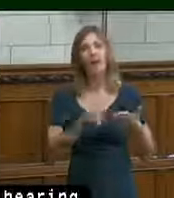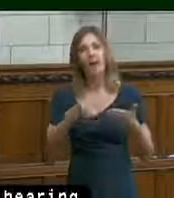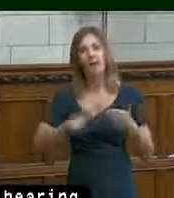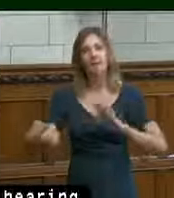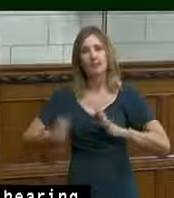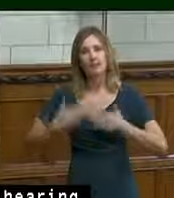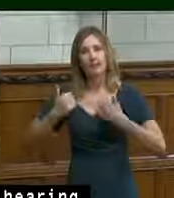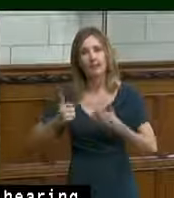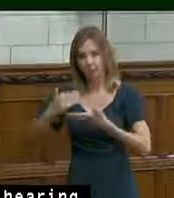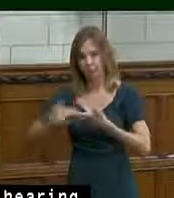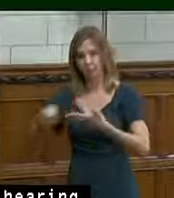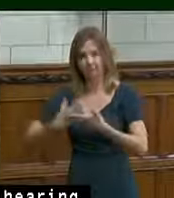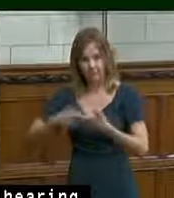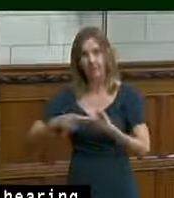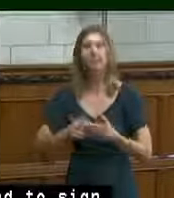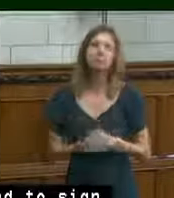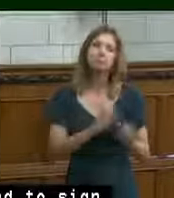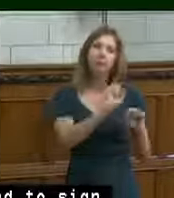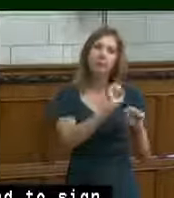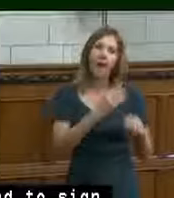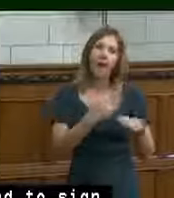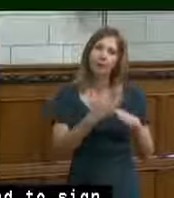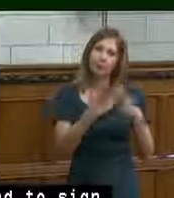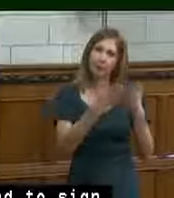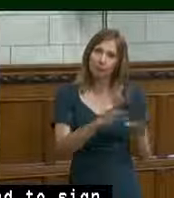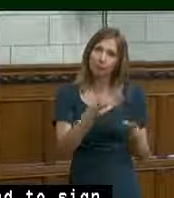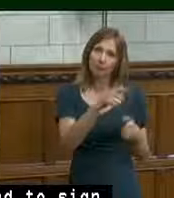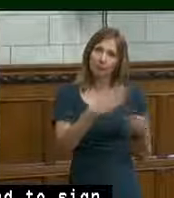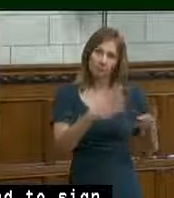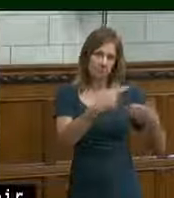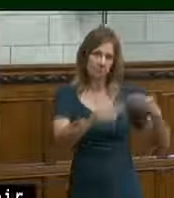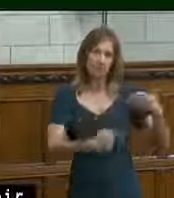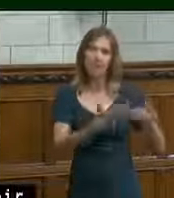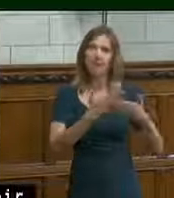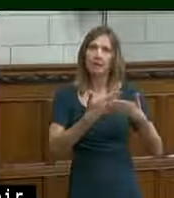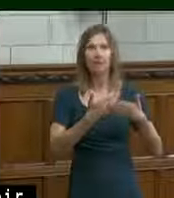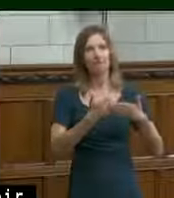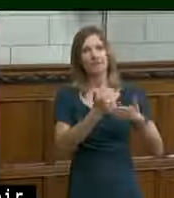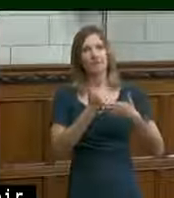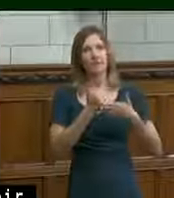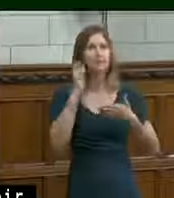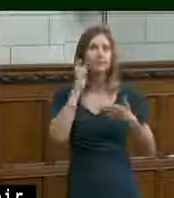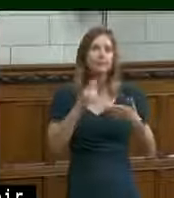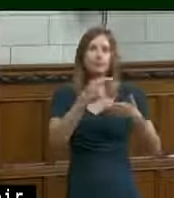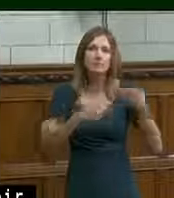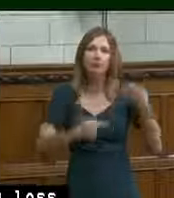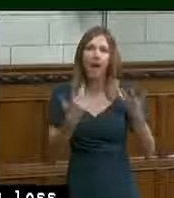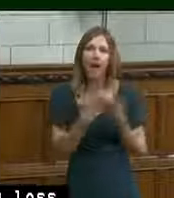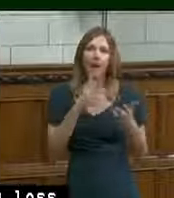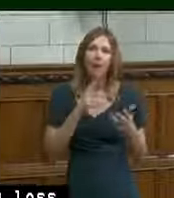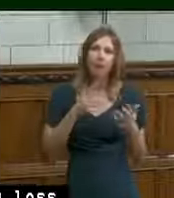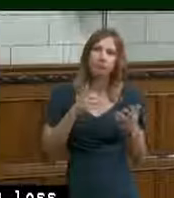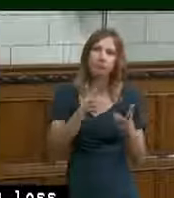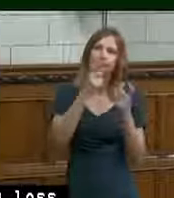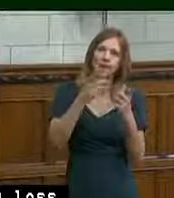their material, Action on Hearing Loss offers some top tips for improving access to GPs. For example, providing a